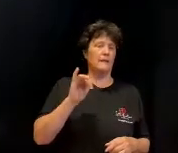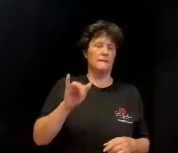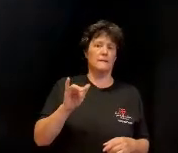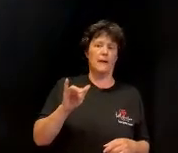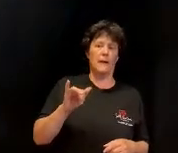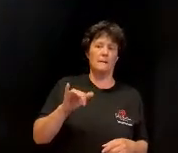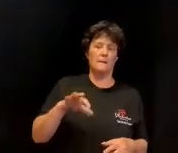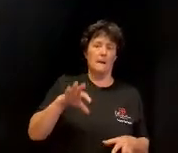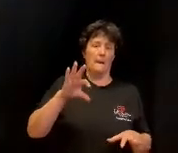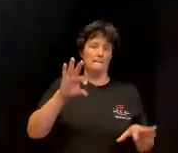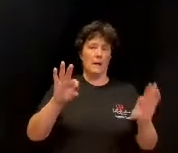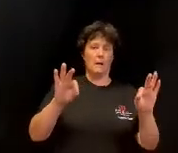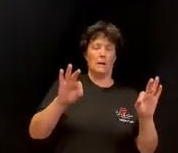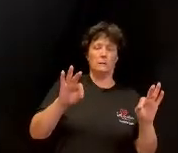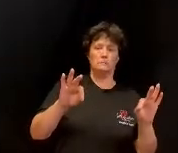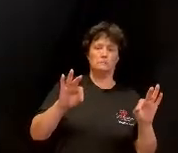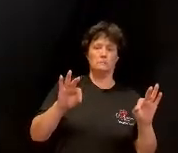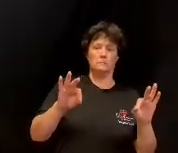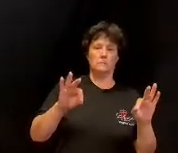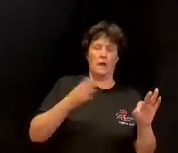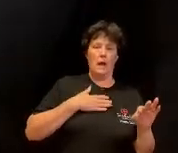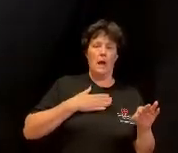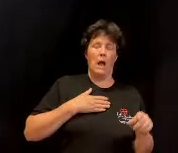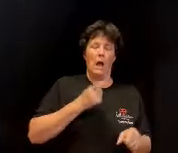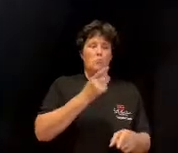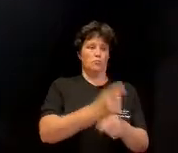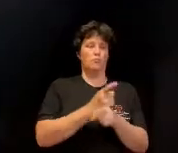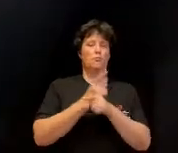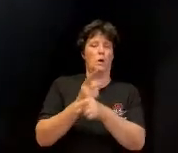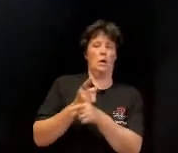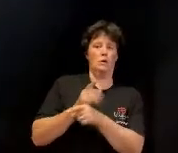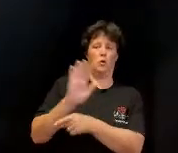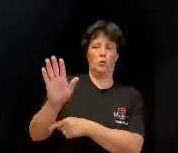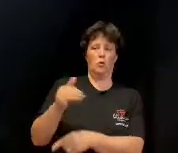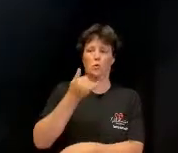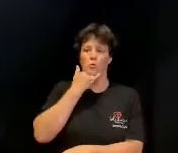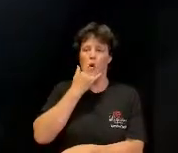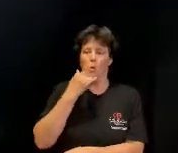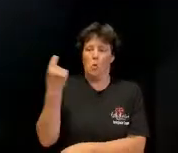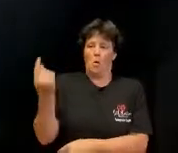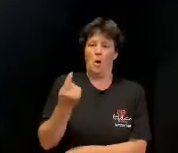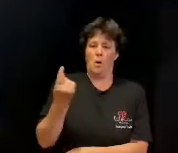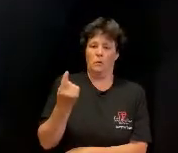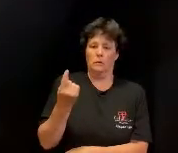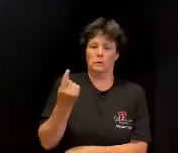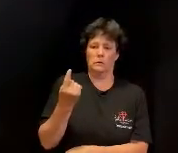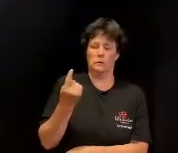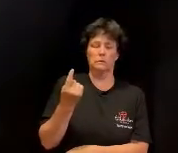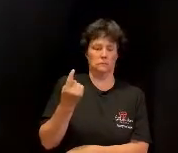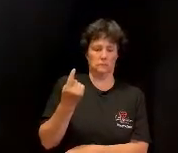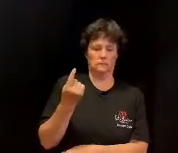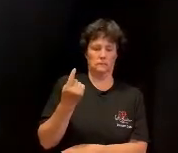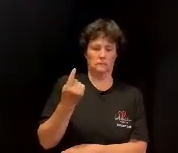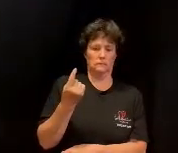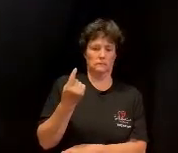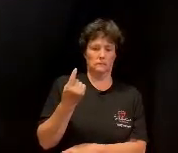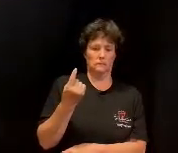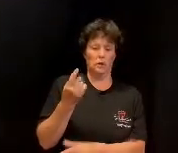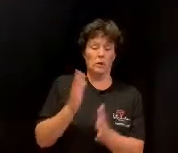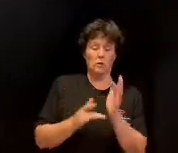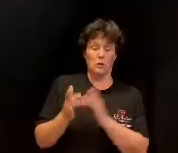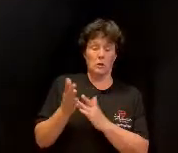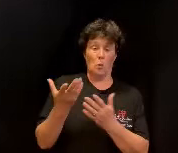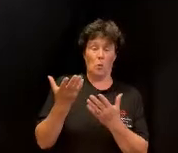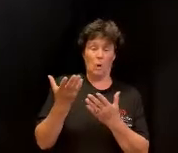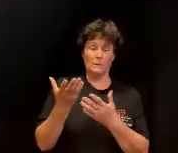type of thing. It's saying, well, you know, telling someone to do something, but yet you're not doing it yourself. And this is what Jesus is trying